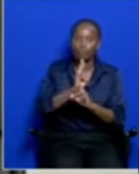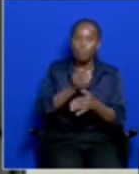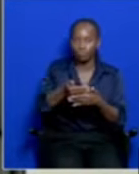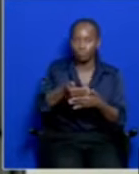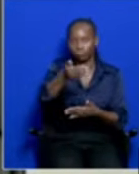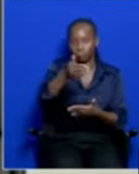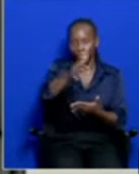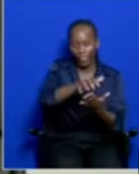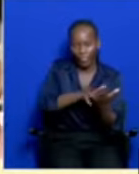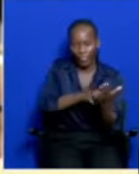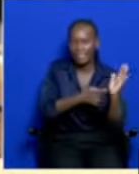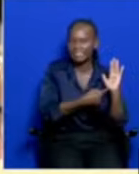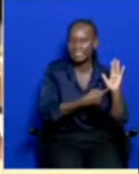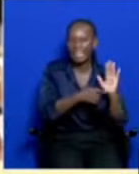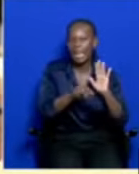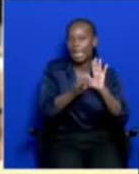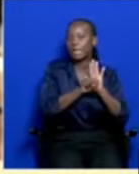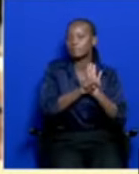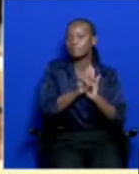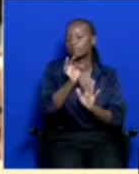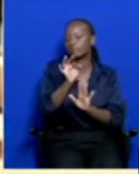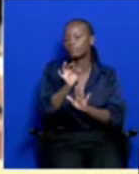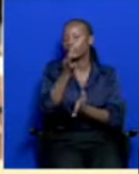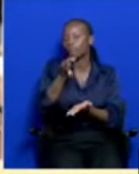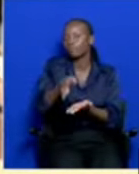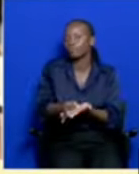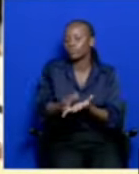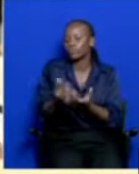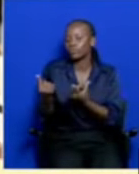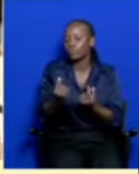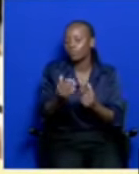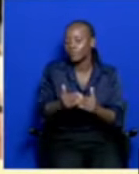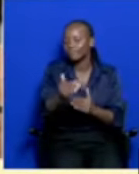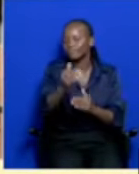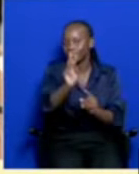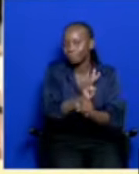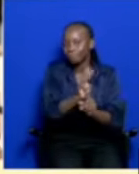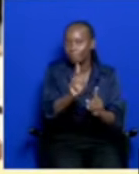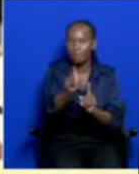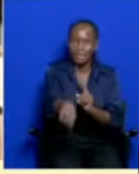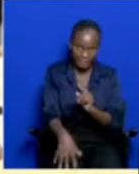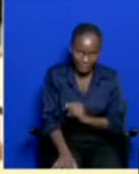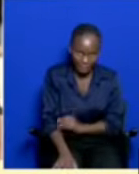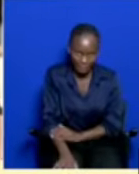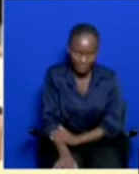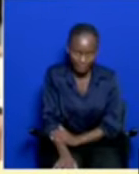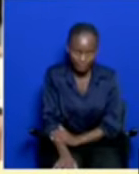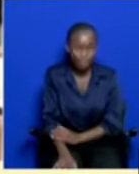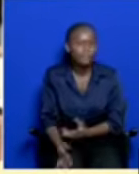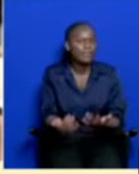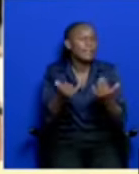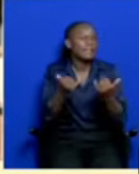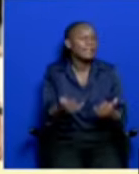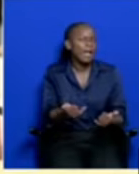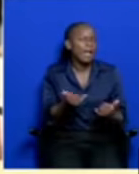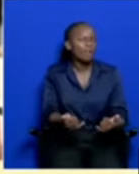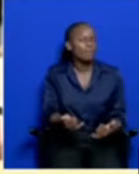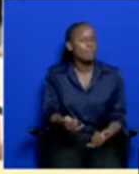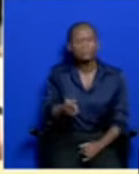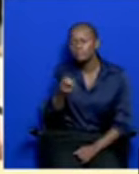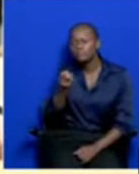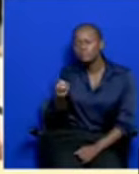recommendation to institute disciplinary proceedings. Why is this Patfontein